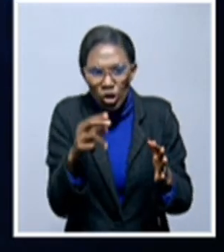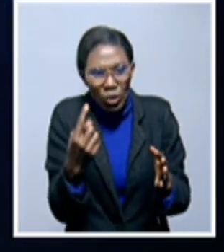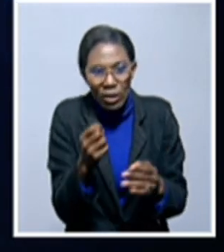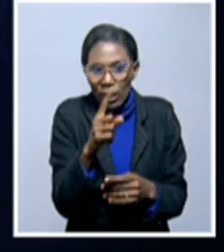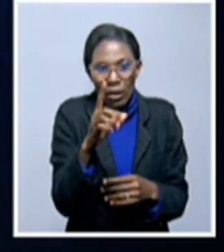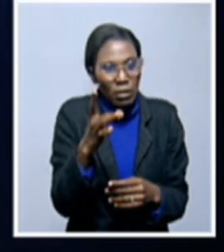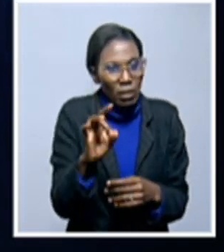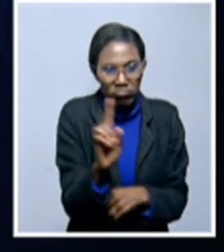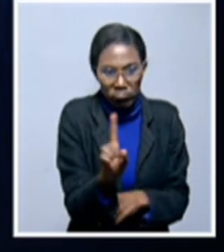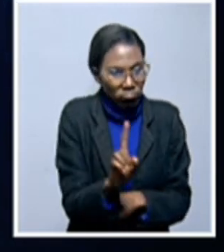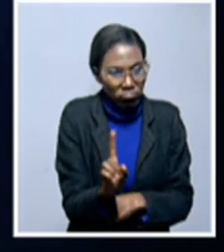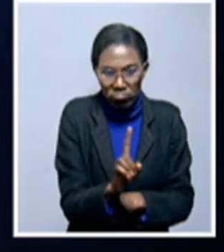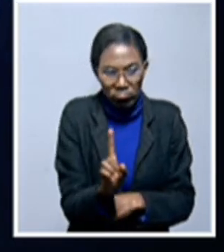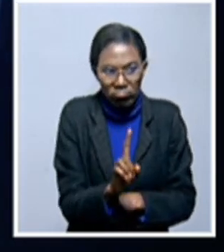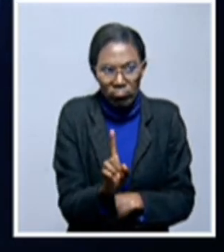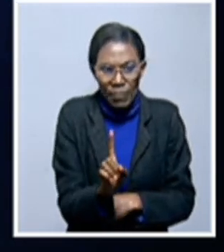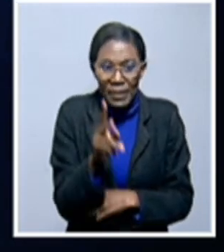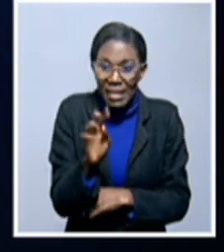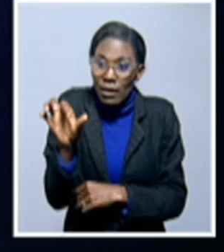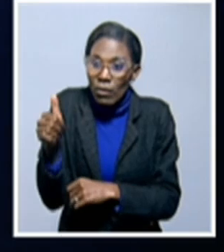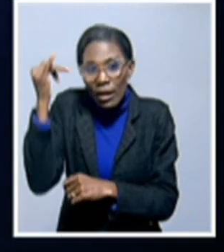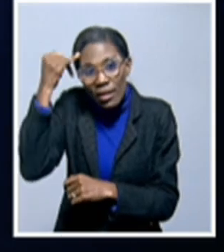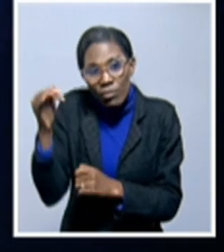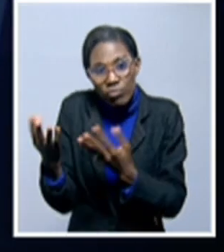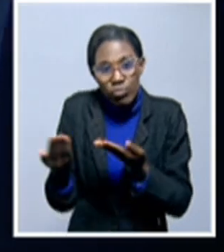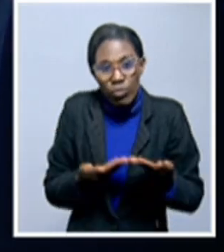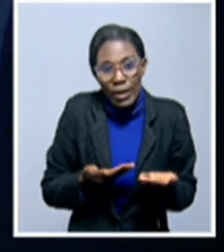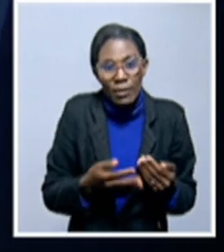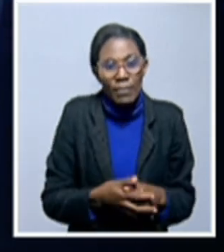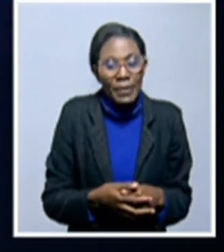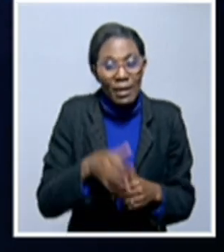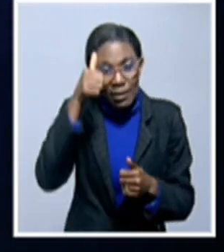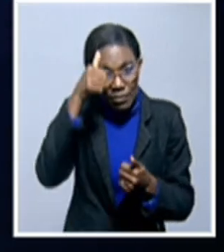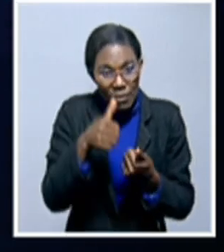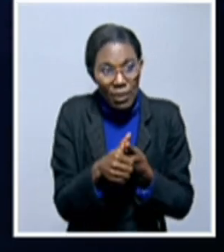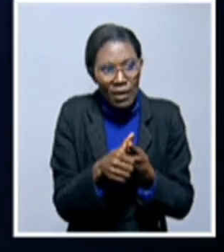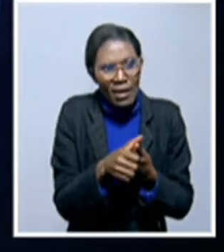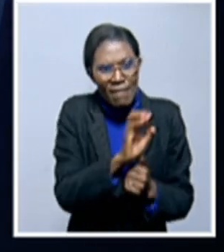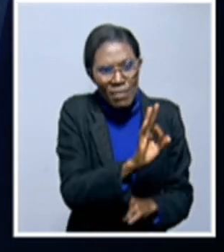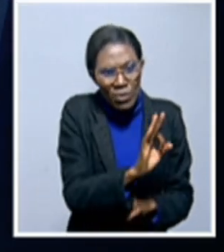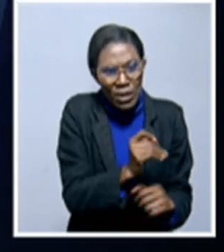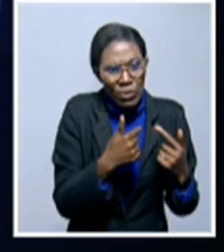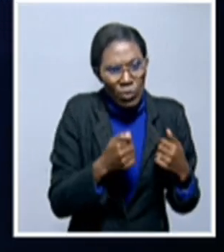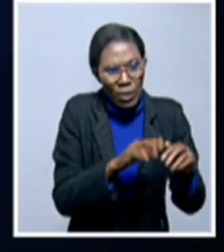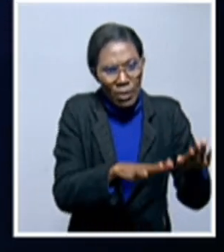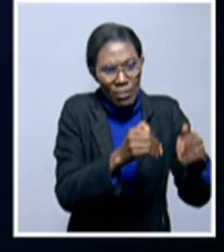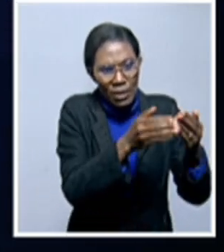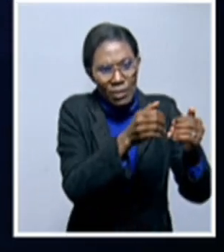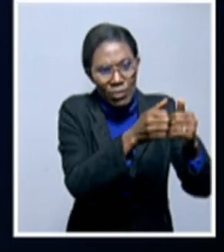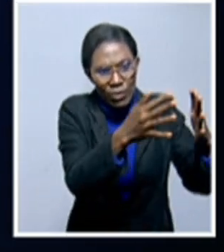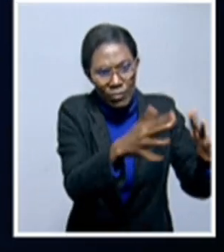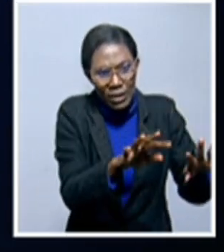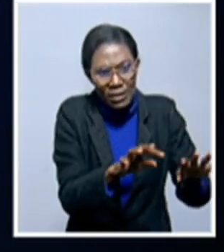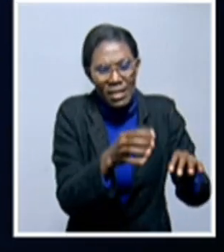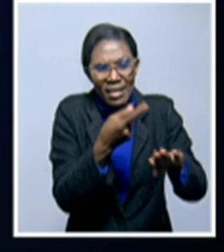motions that we're going to deal with on this particular session. Remember that the session started in February, and so far we have dealt with